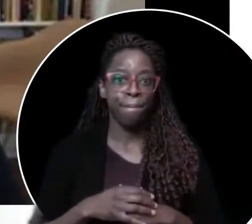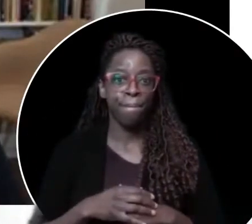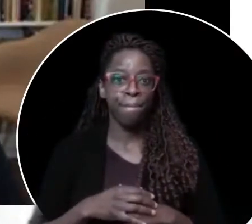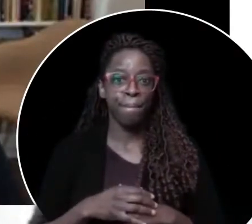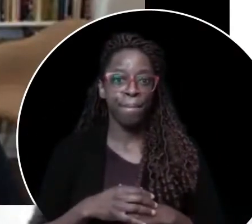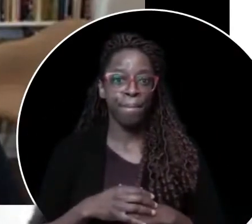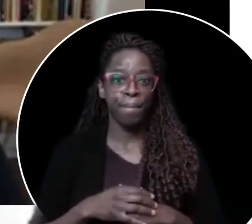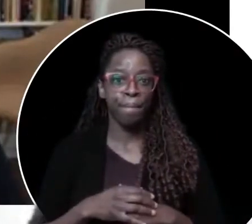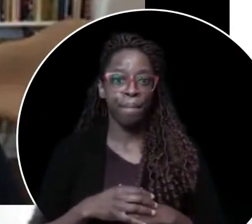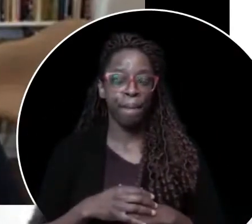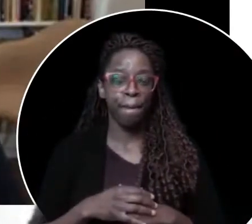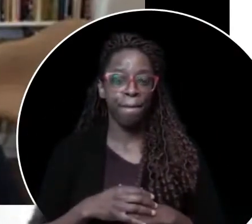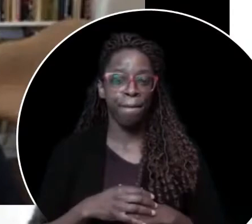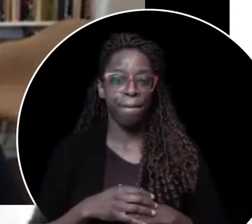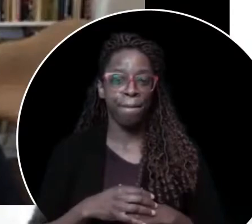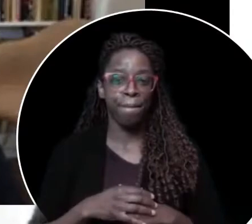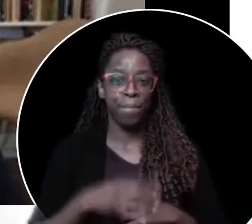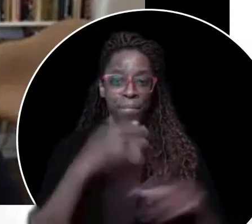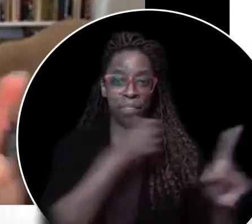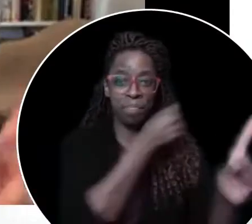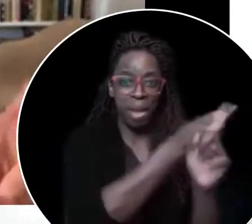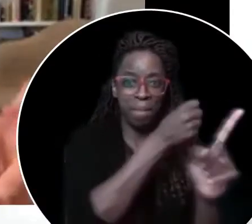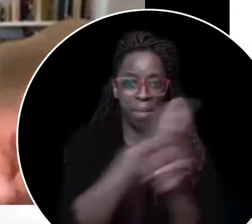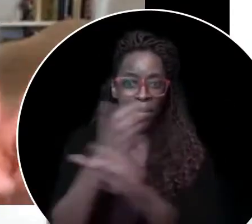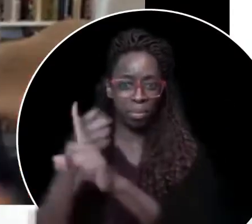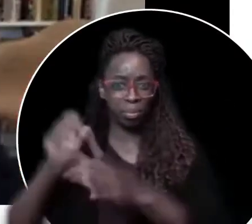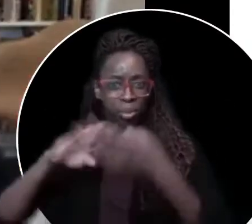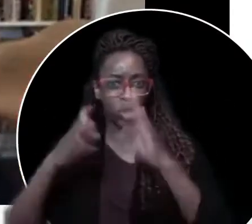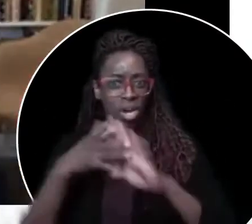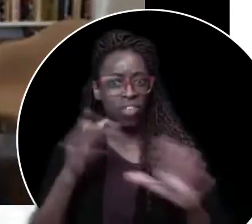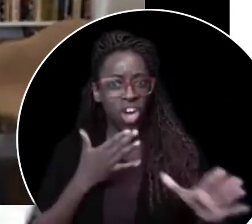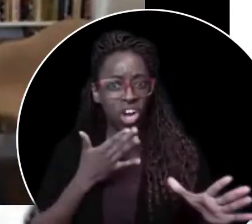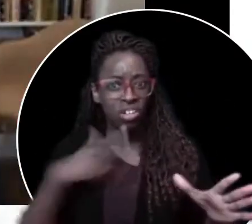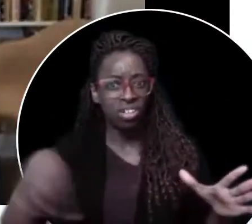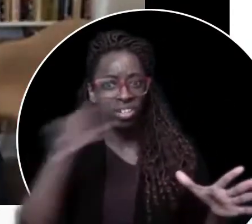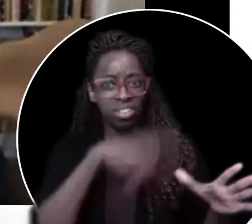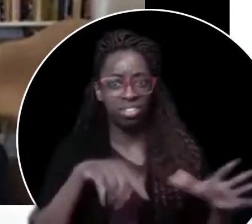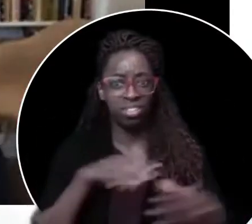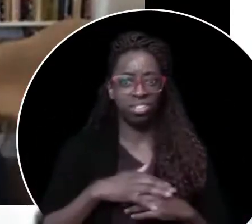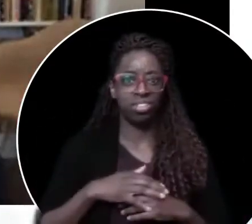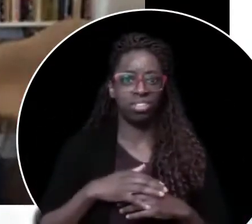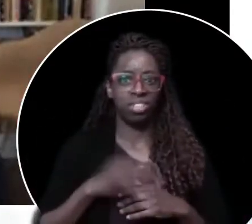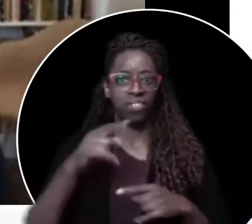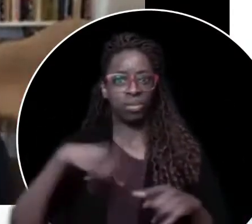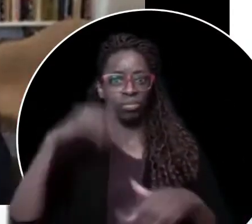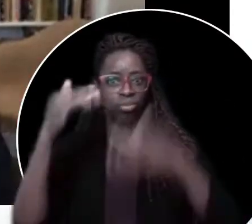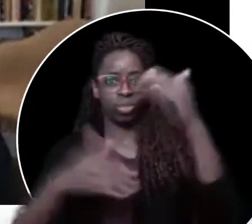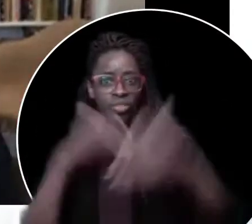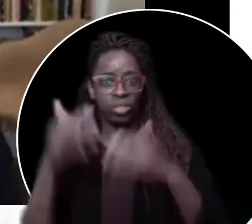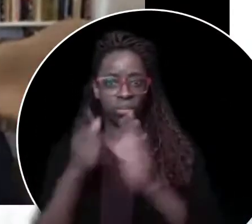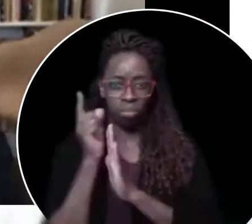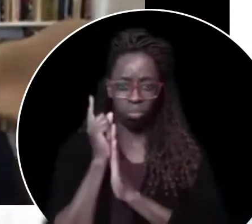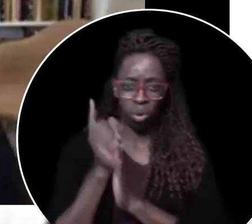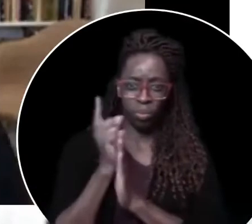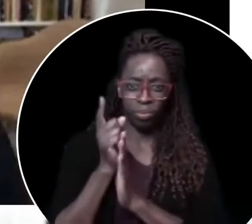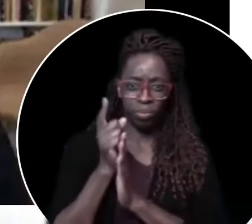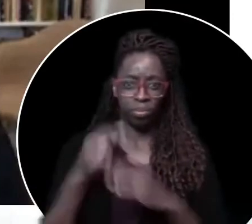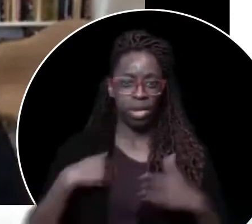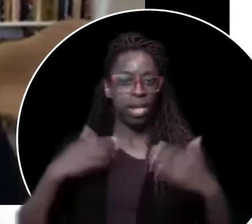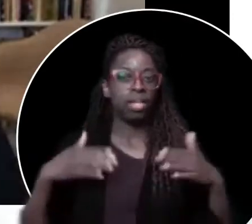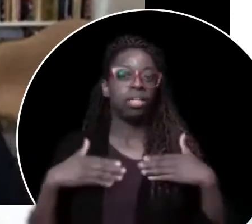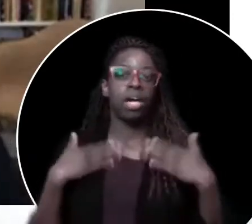and I'm really happy as a veteran to be able to witness it, to be able to